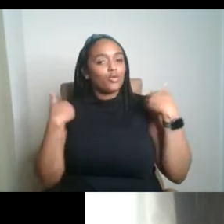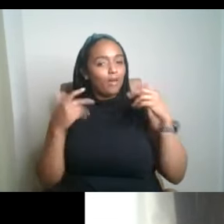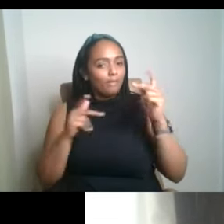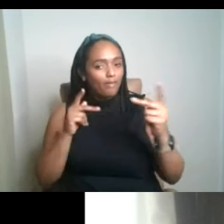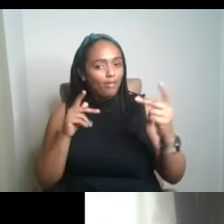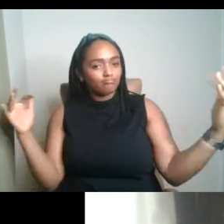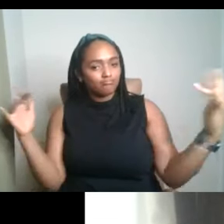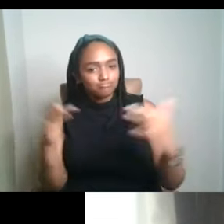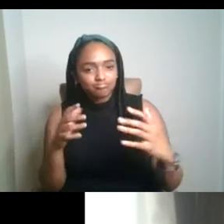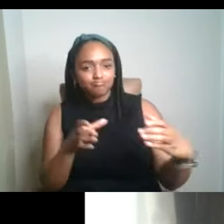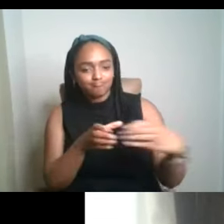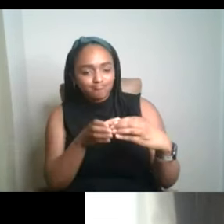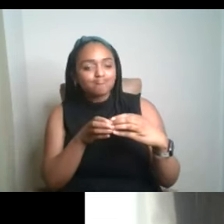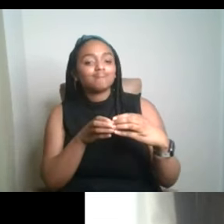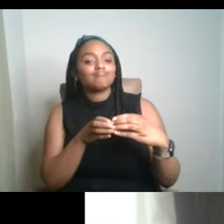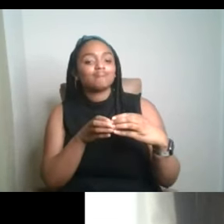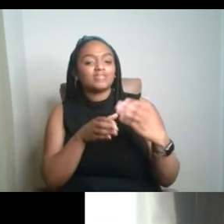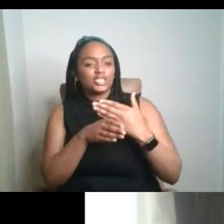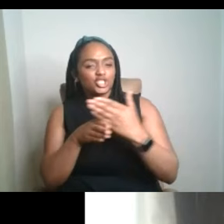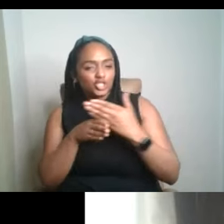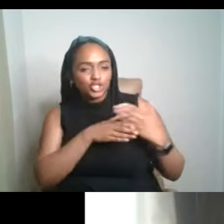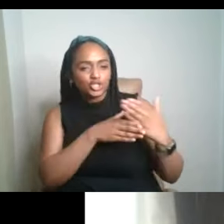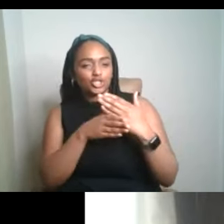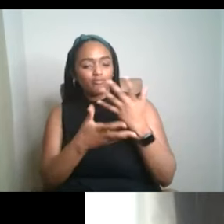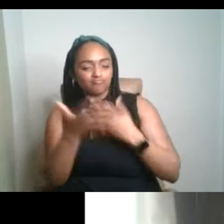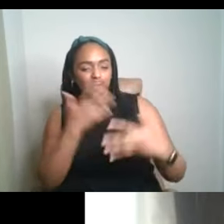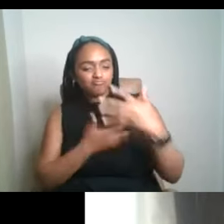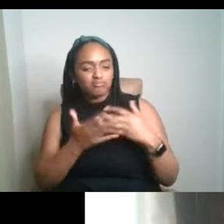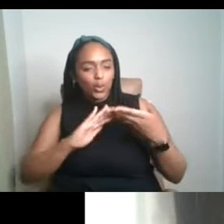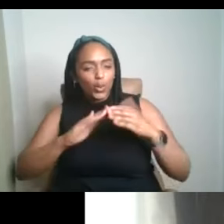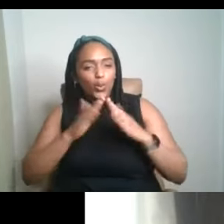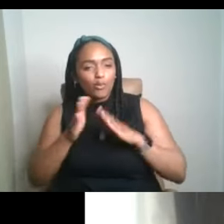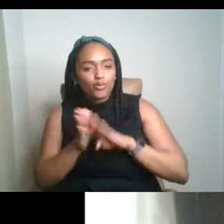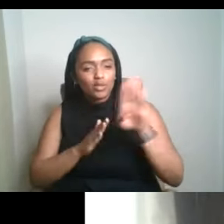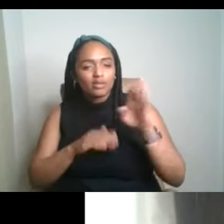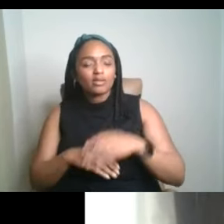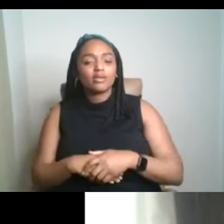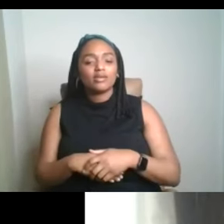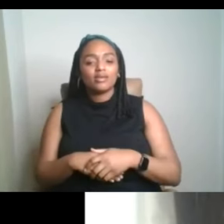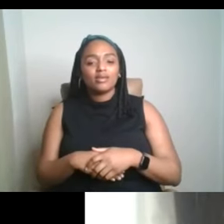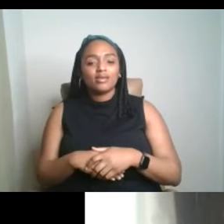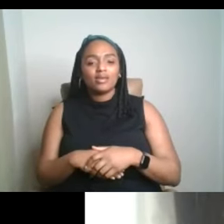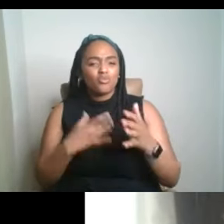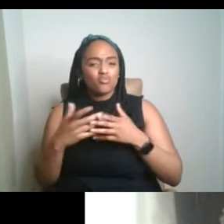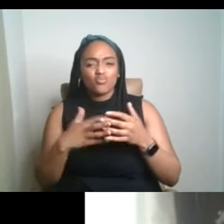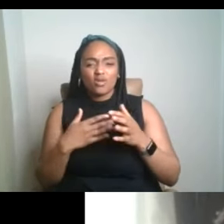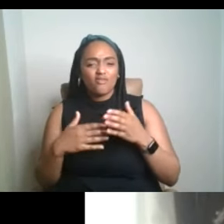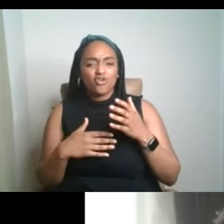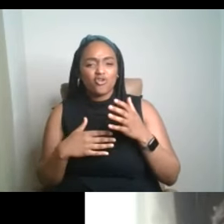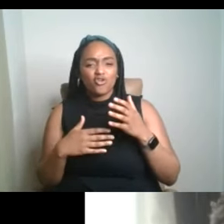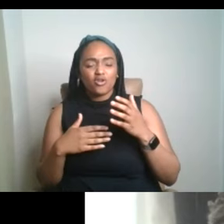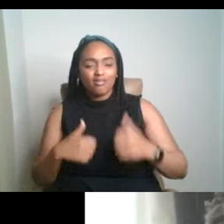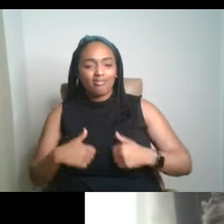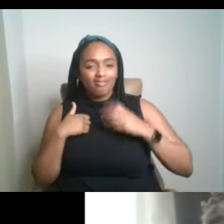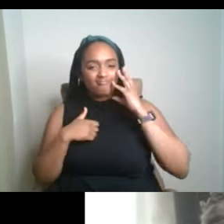share space, build community, be able to, like, you know, release whatever was happening in life at that moment